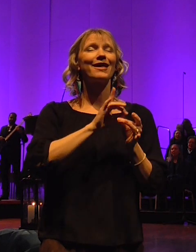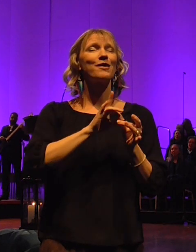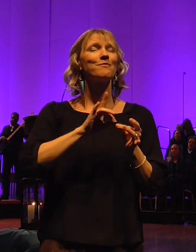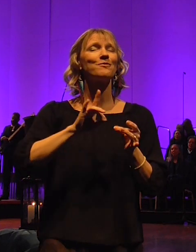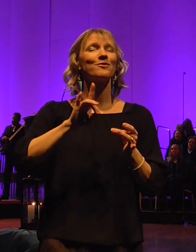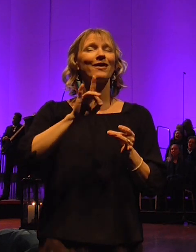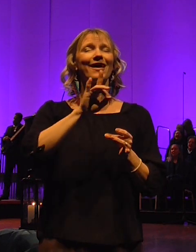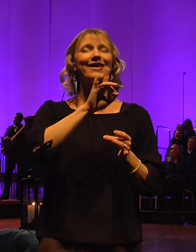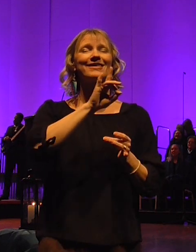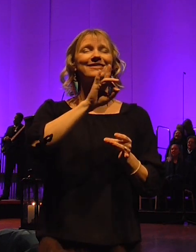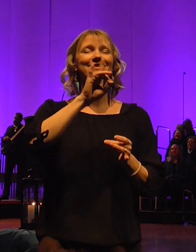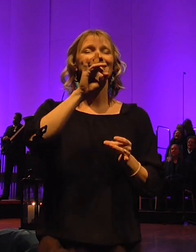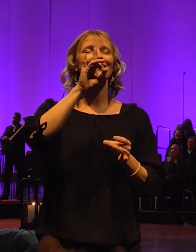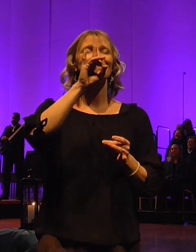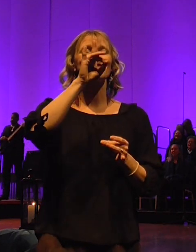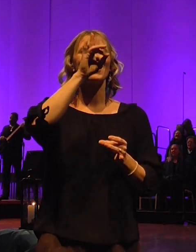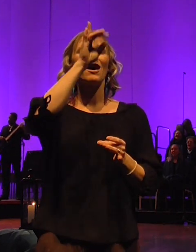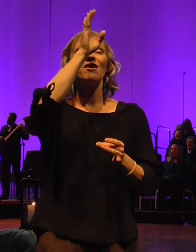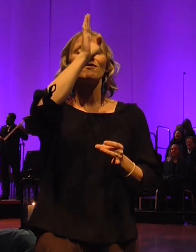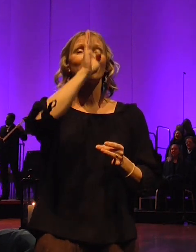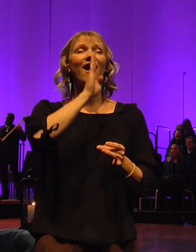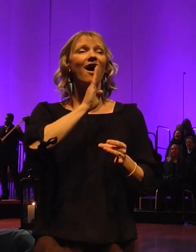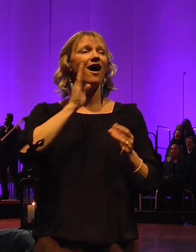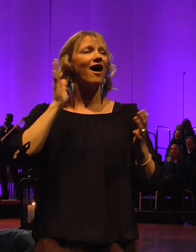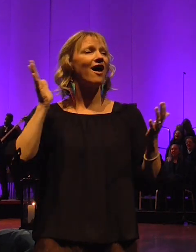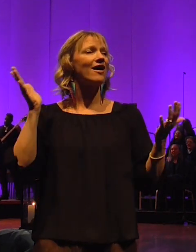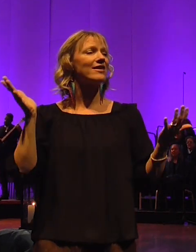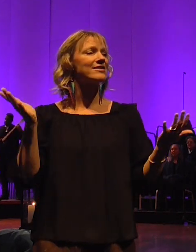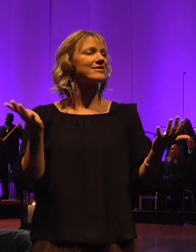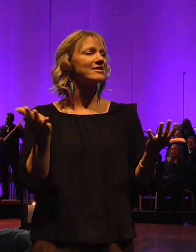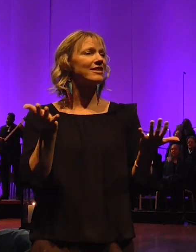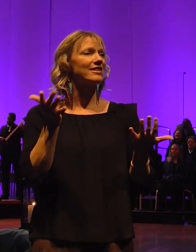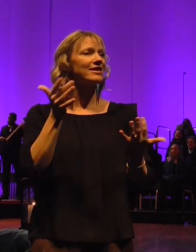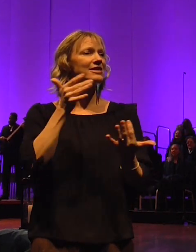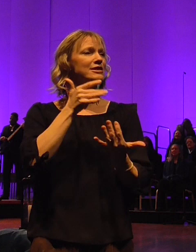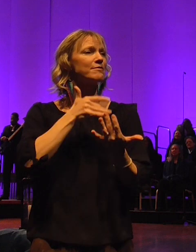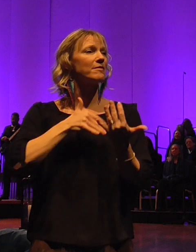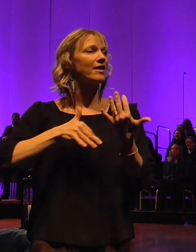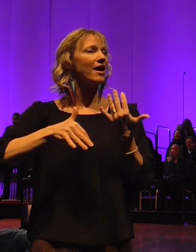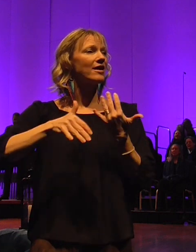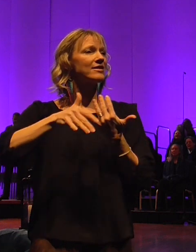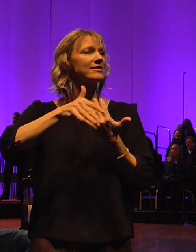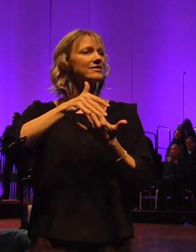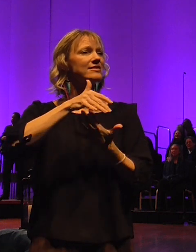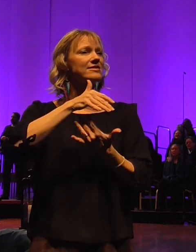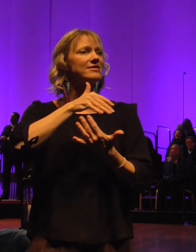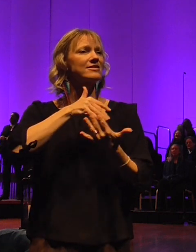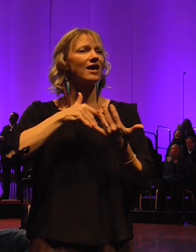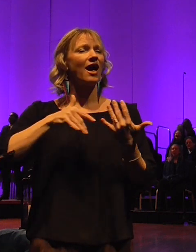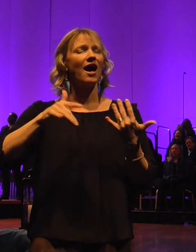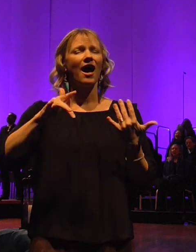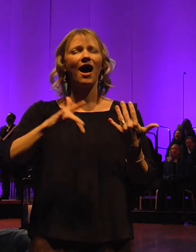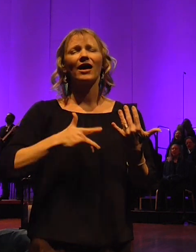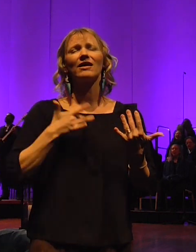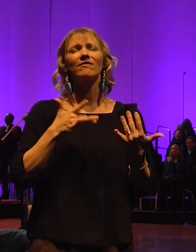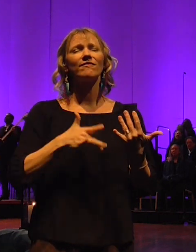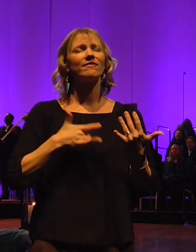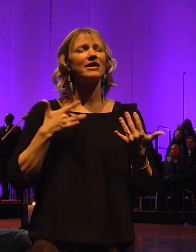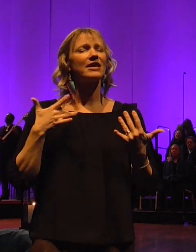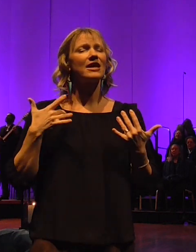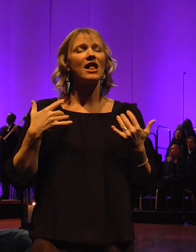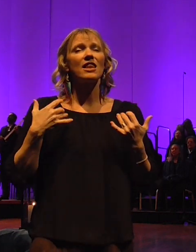Surely the presence of God is in this place. I